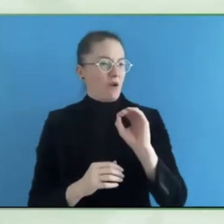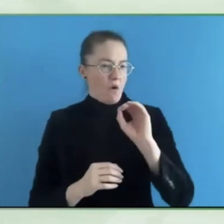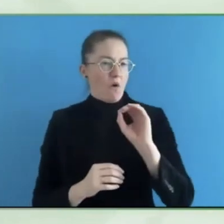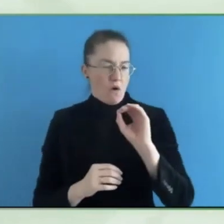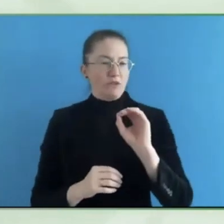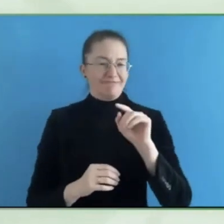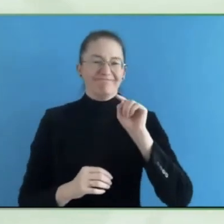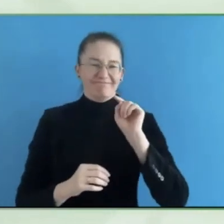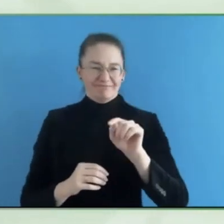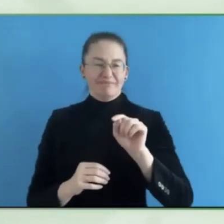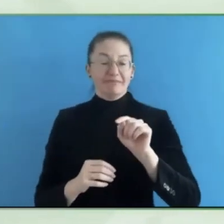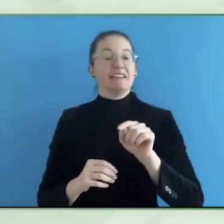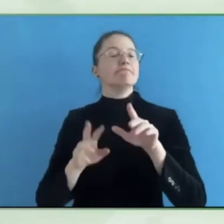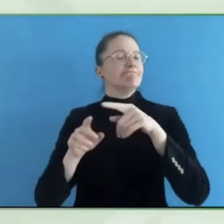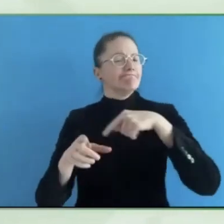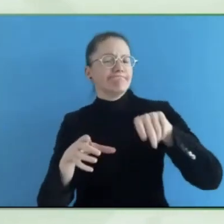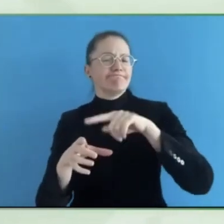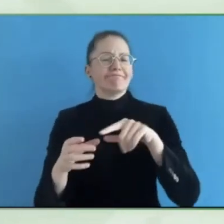you annotation.